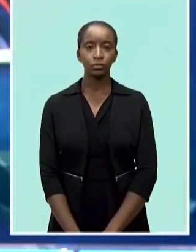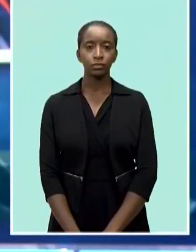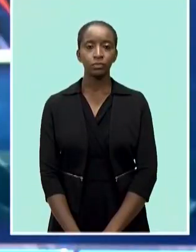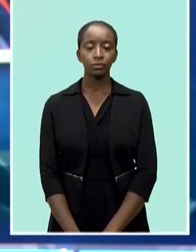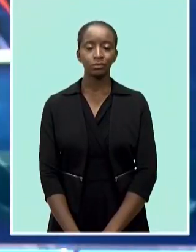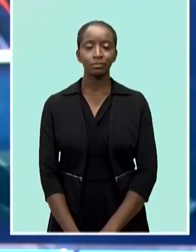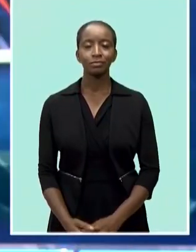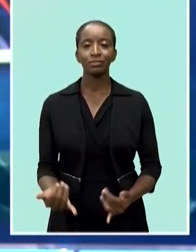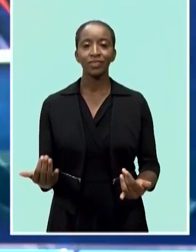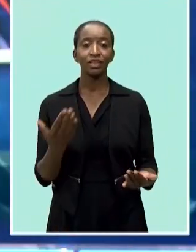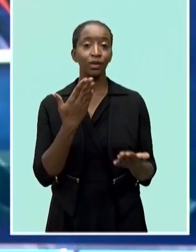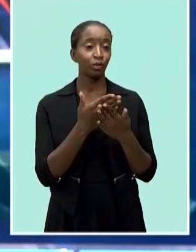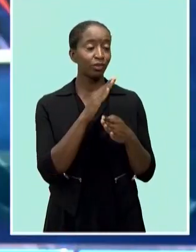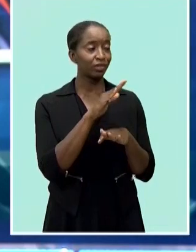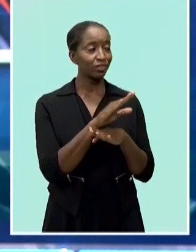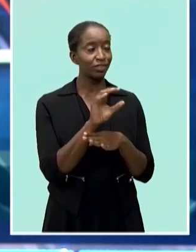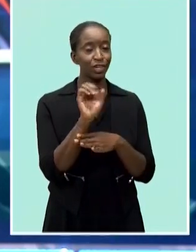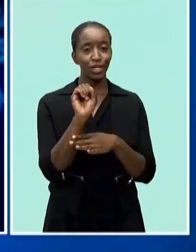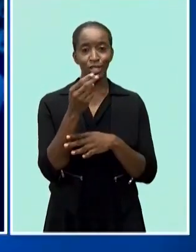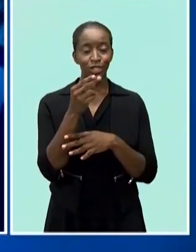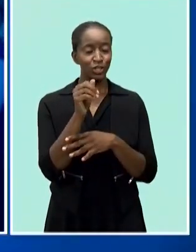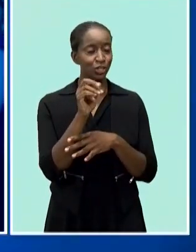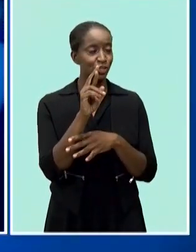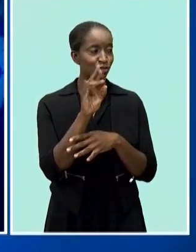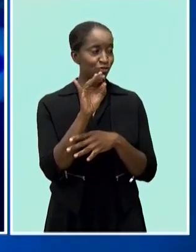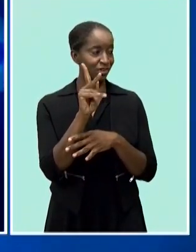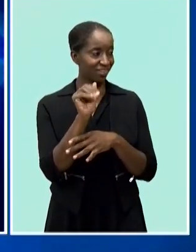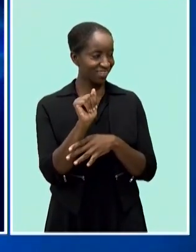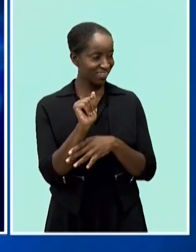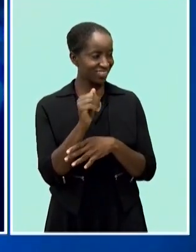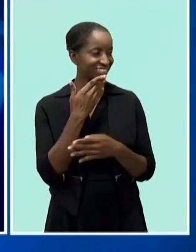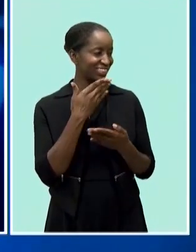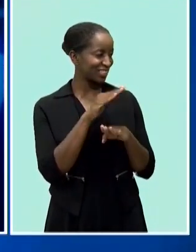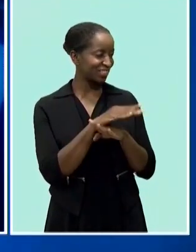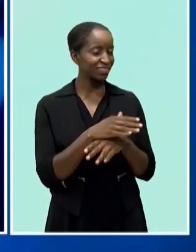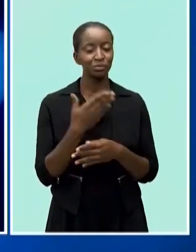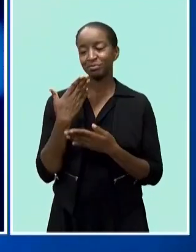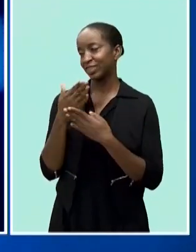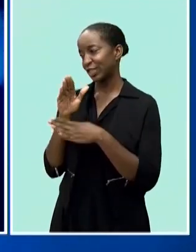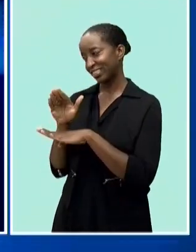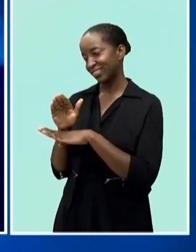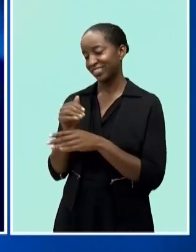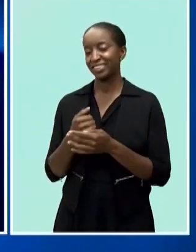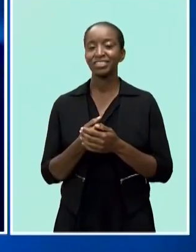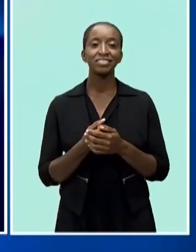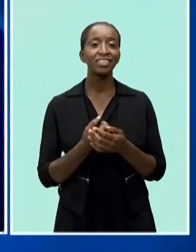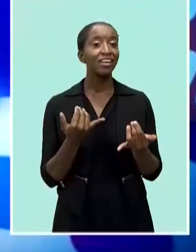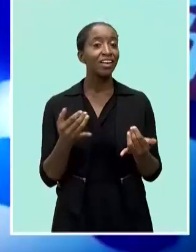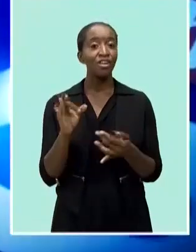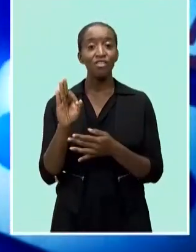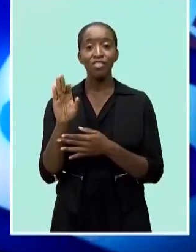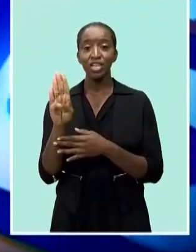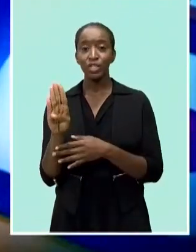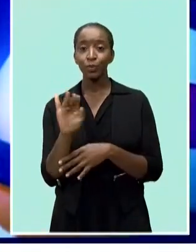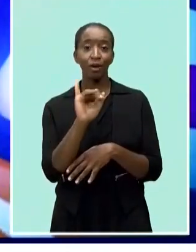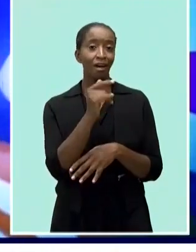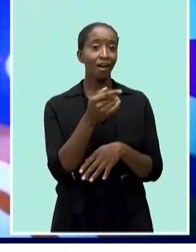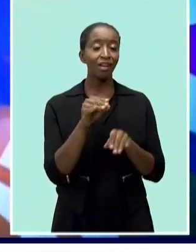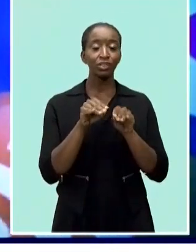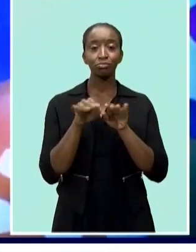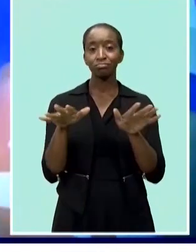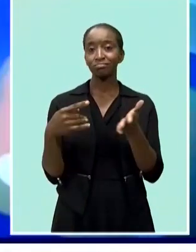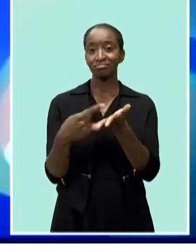And we say good evening now to Sharika, who is in our social media corner. Good evening, Lisa. And here's what's trending. The 2019